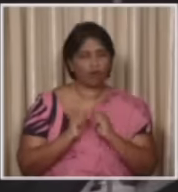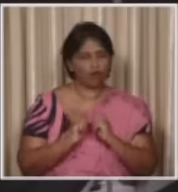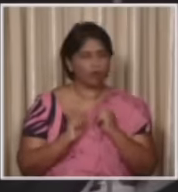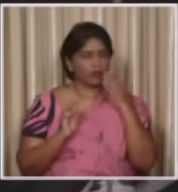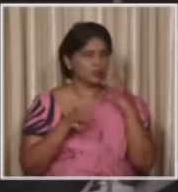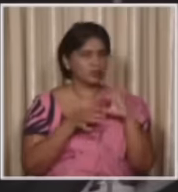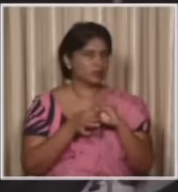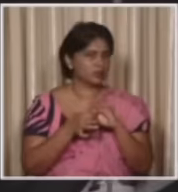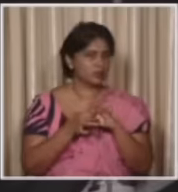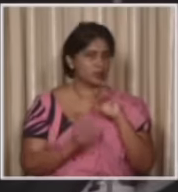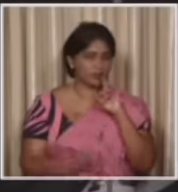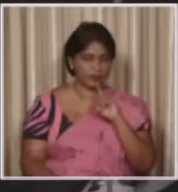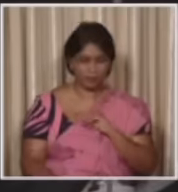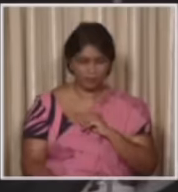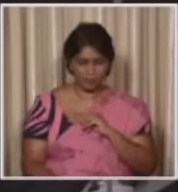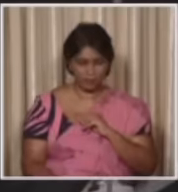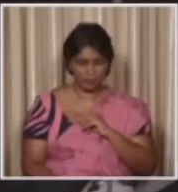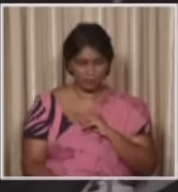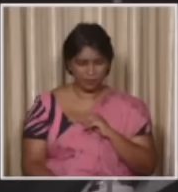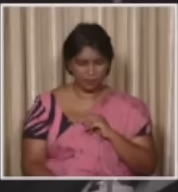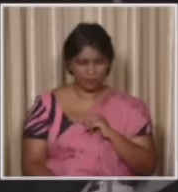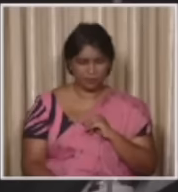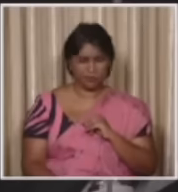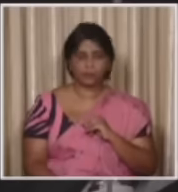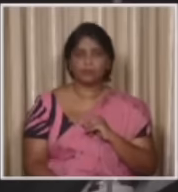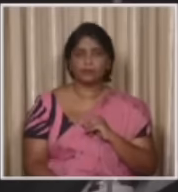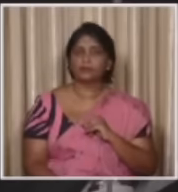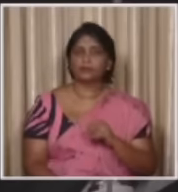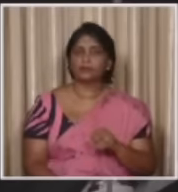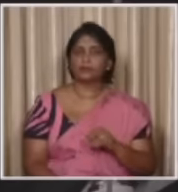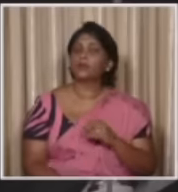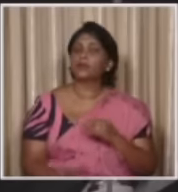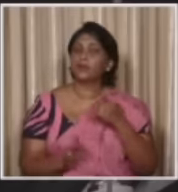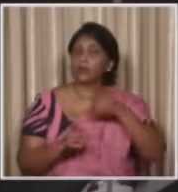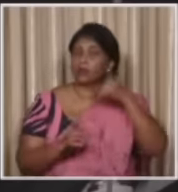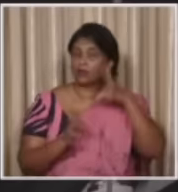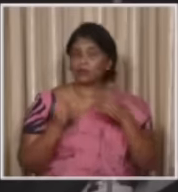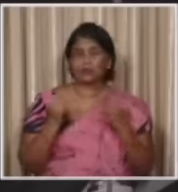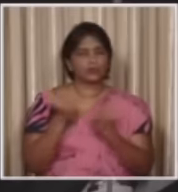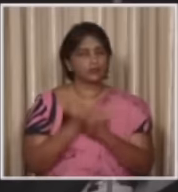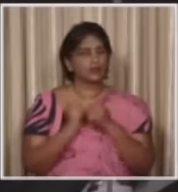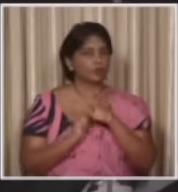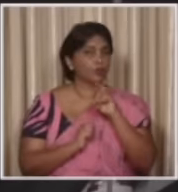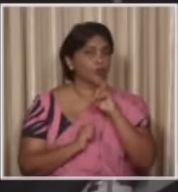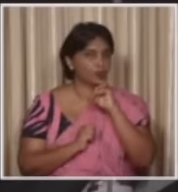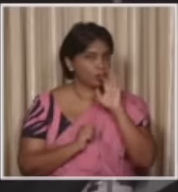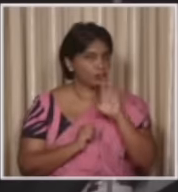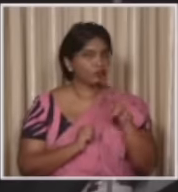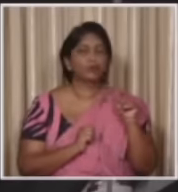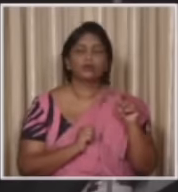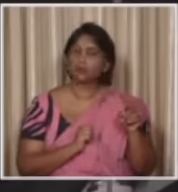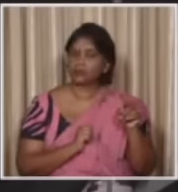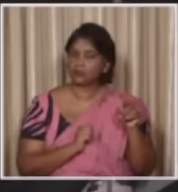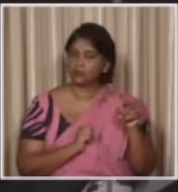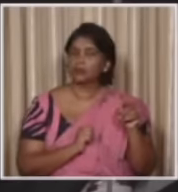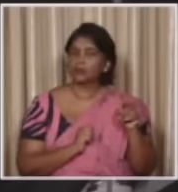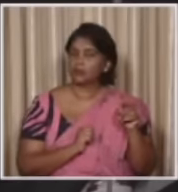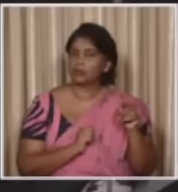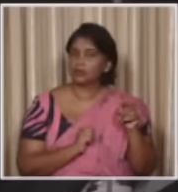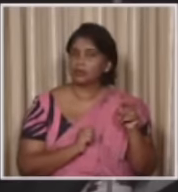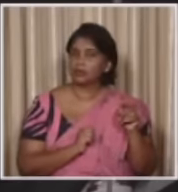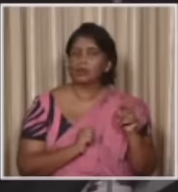court granted an interim order as prayed in paragraphs n of the prayer of the petition dated